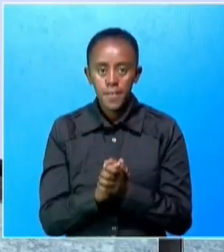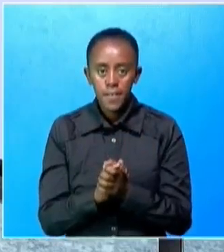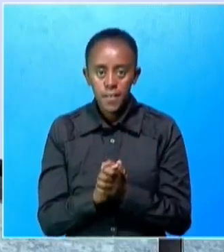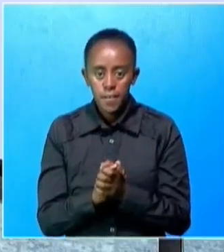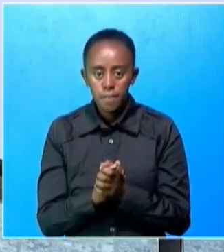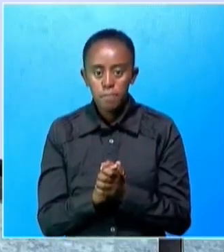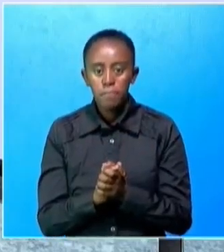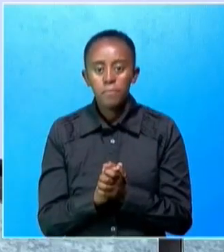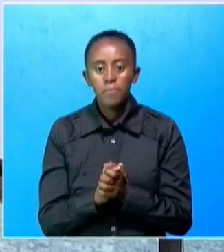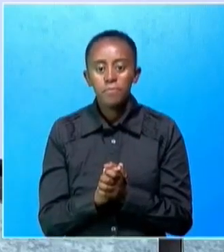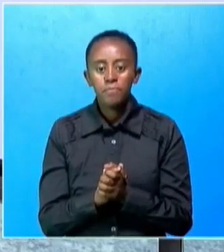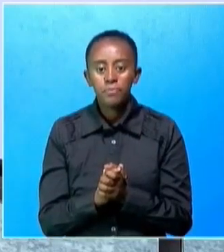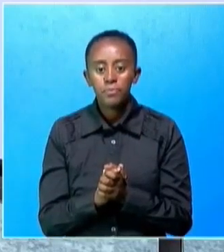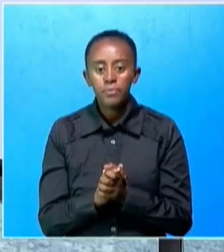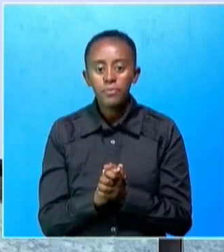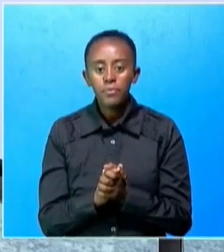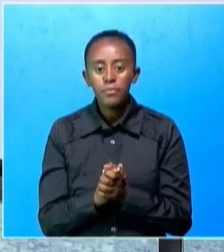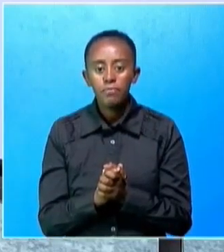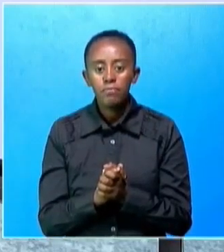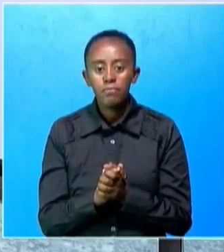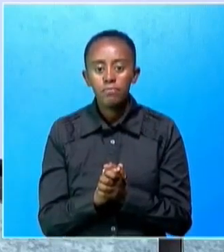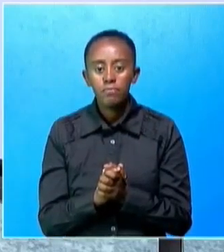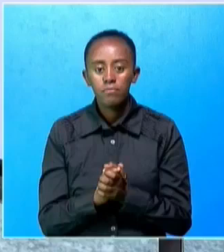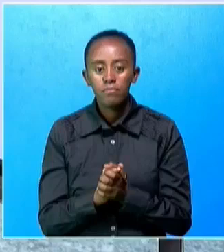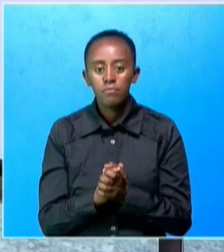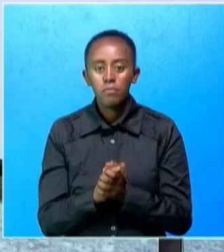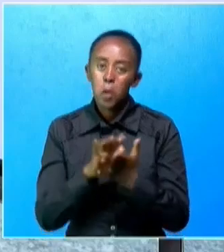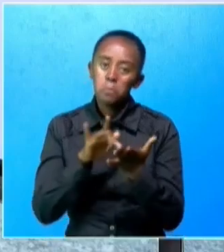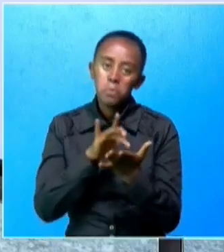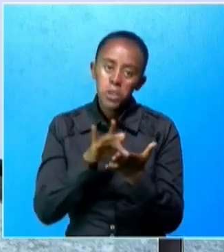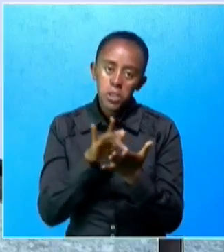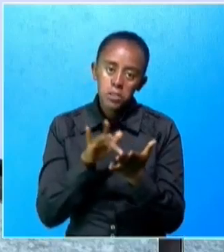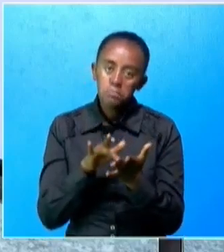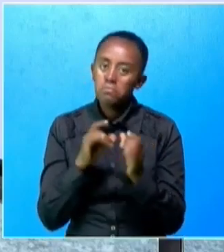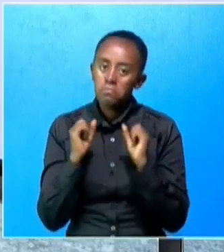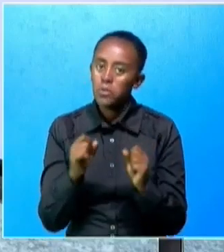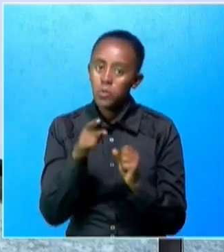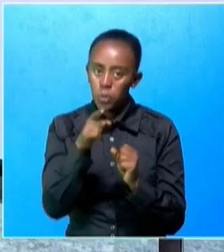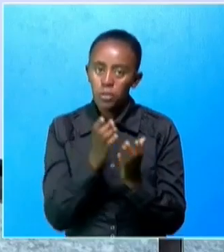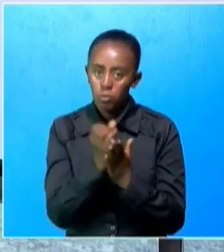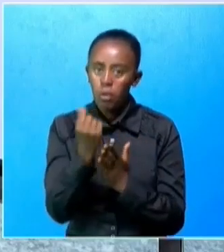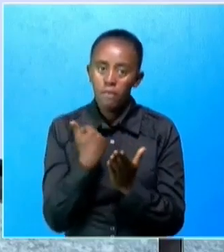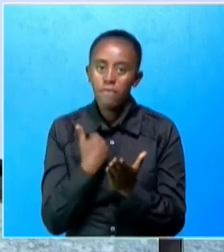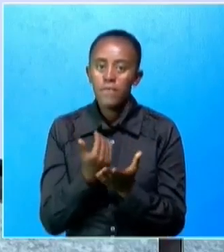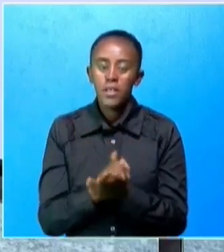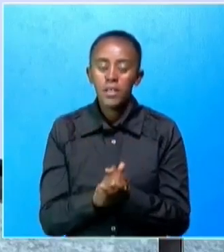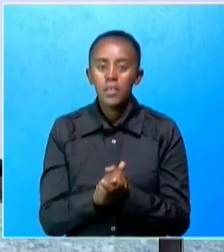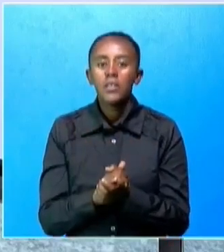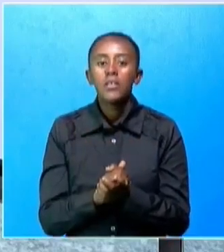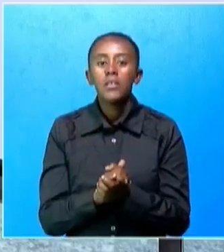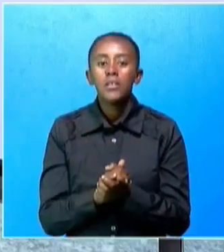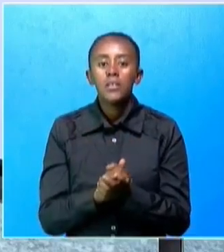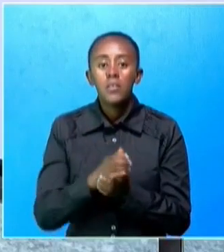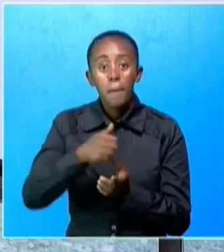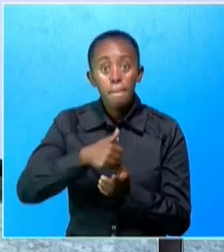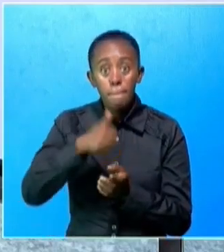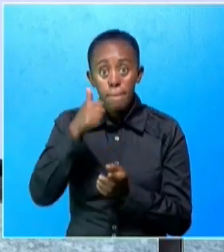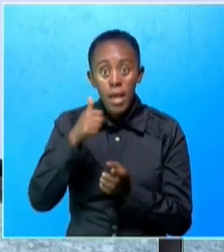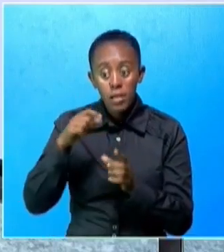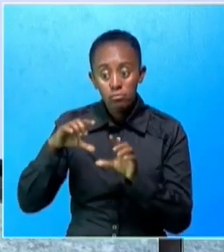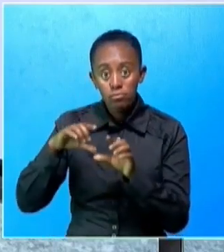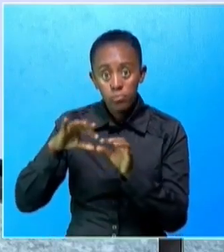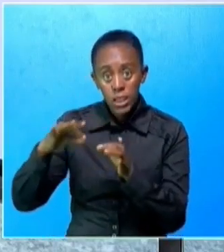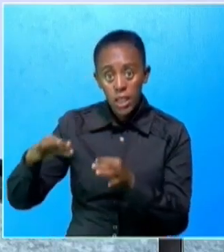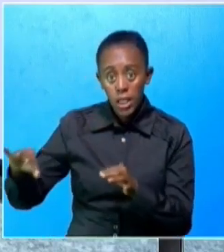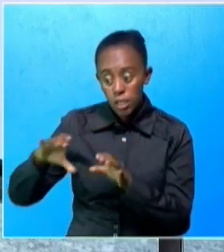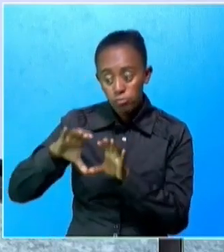just have a right to write at the medial position. In such a case, right, when the main clause comes at the initial